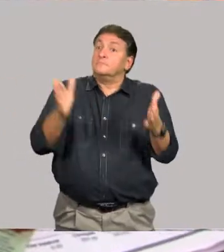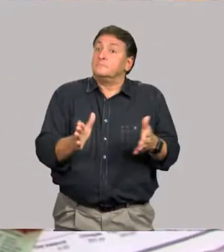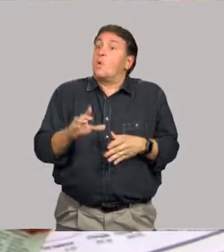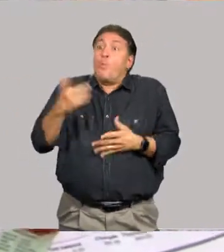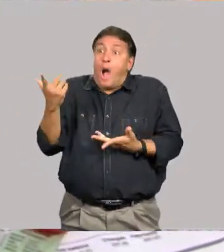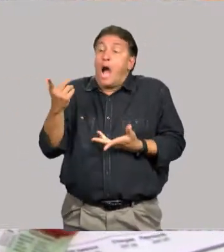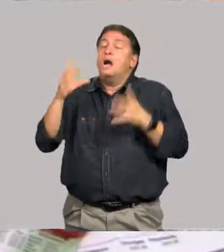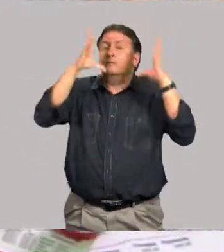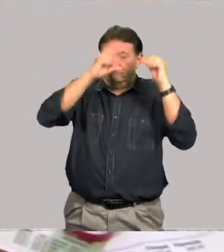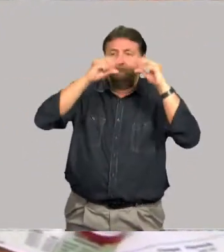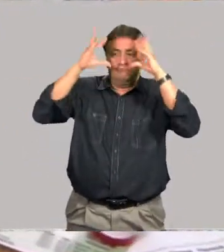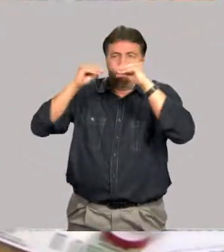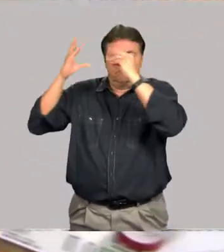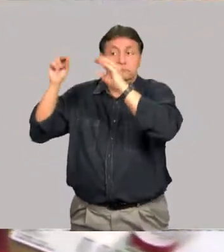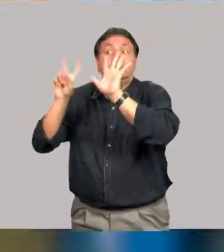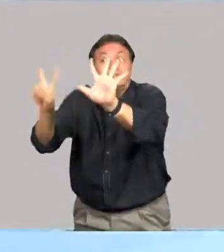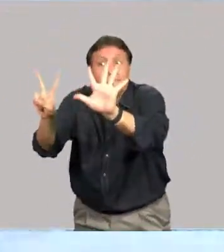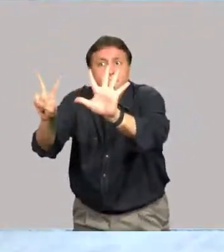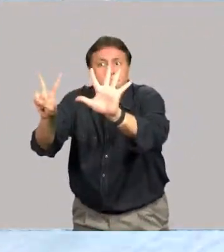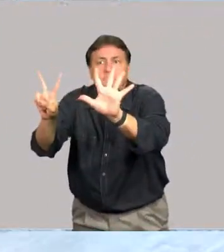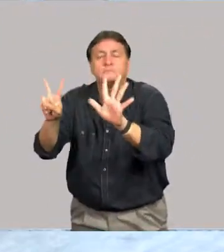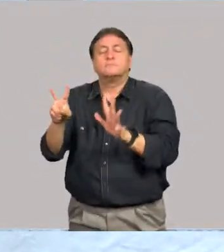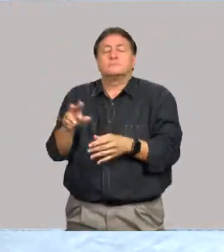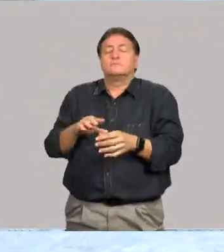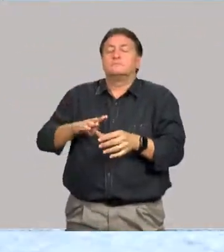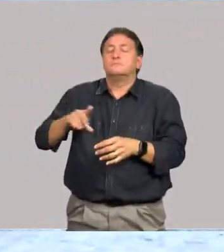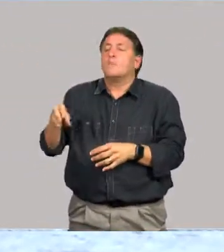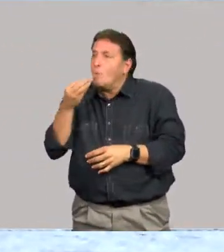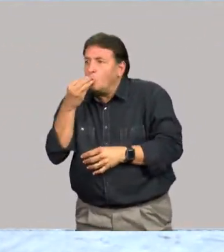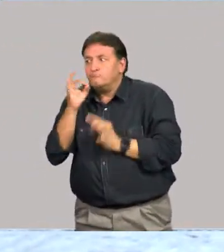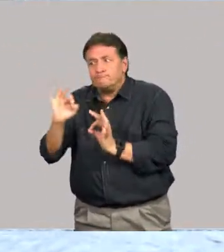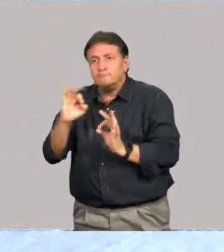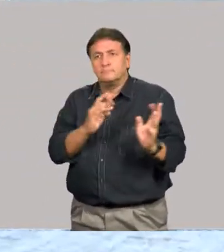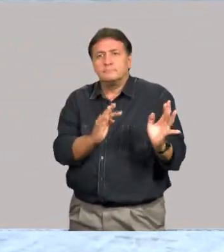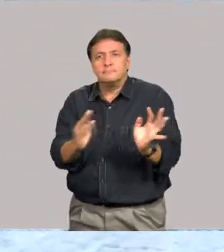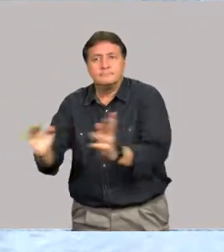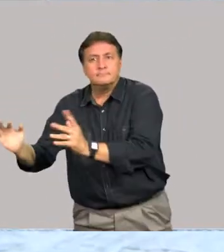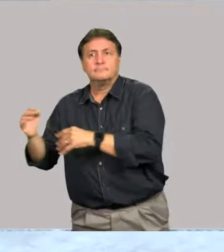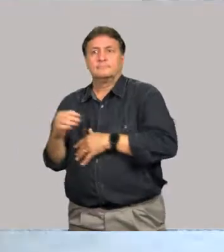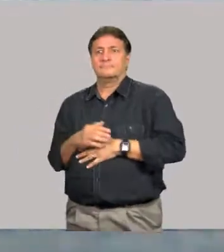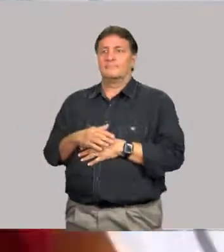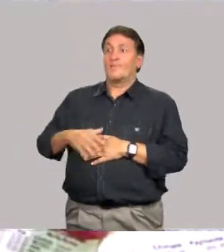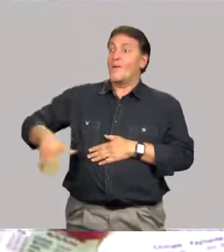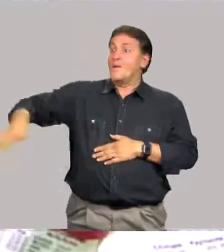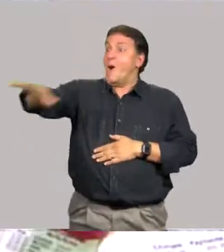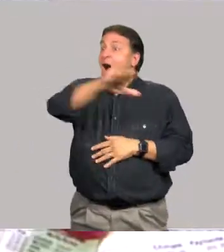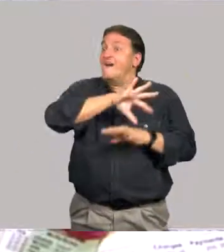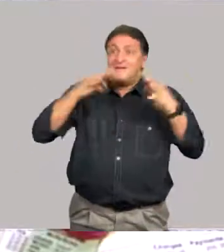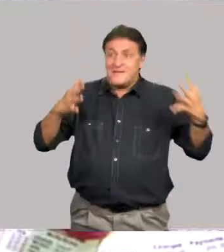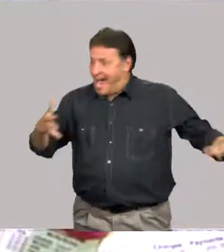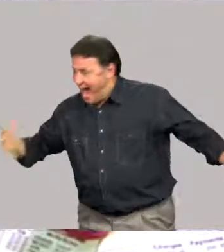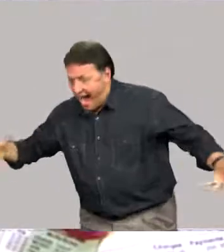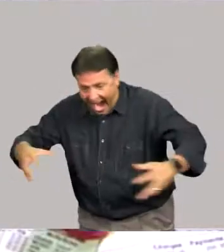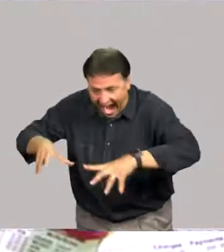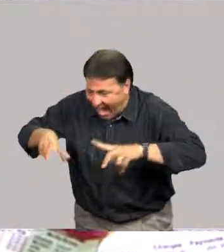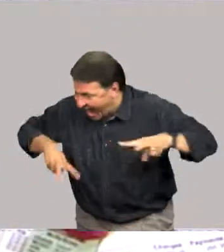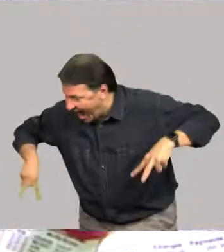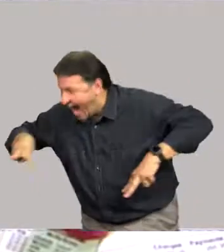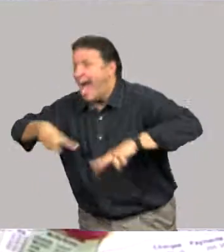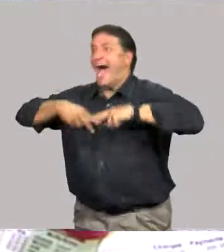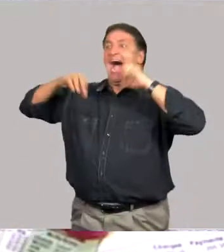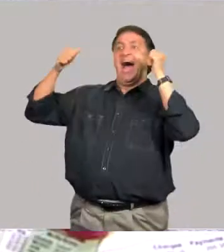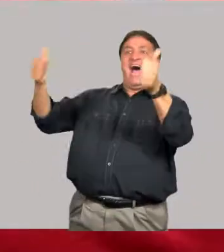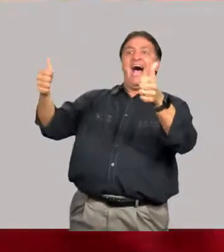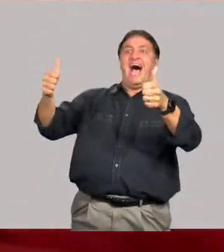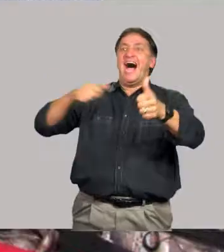as well as an immunization record in the event your pet needs to be admitted into a shelter. These supplies should last at least